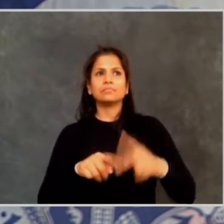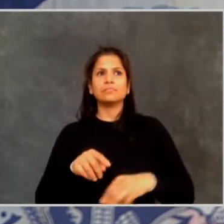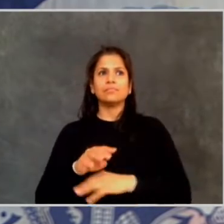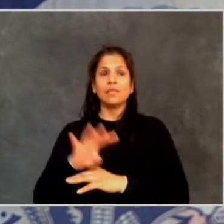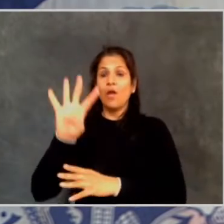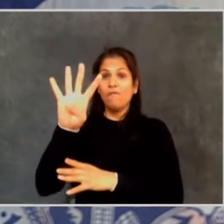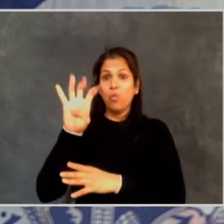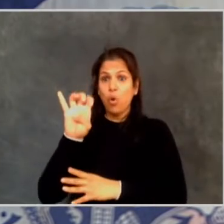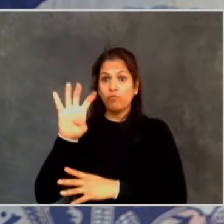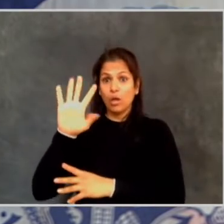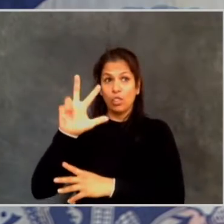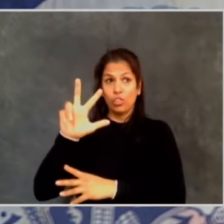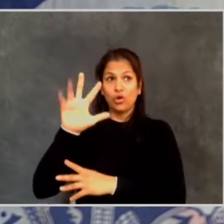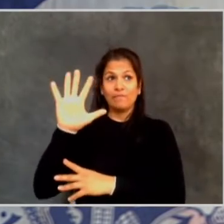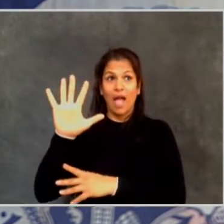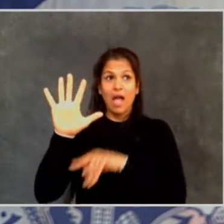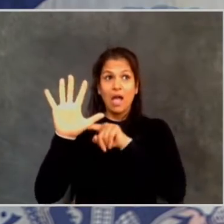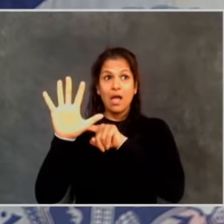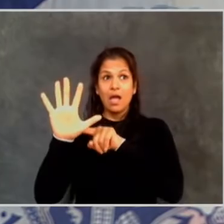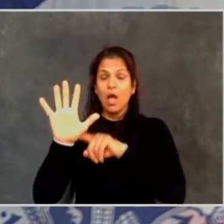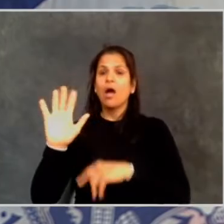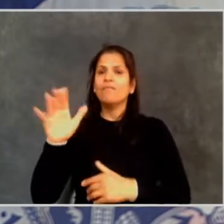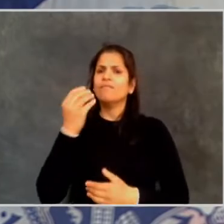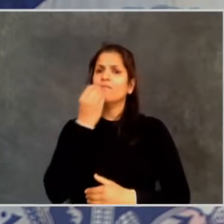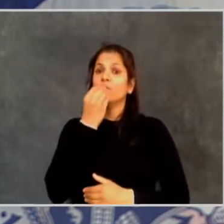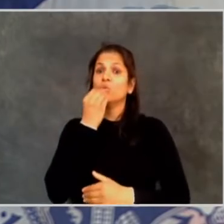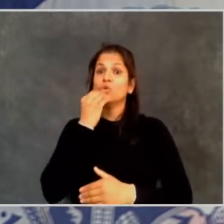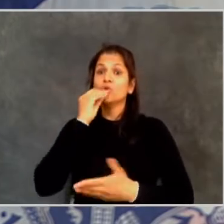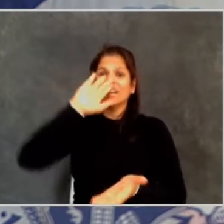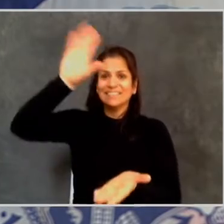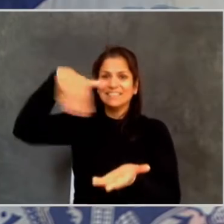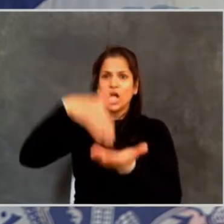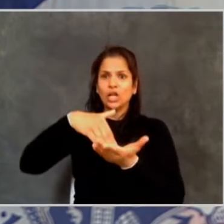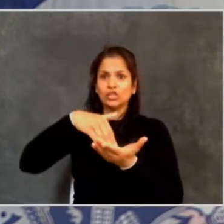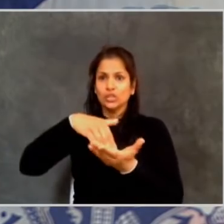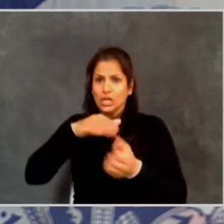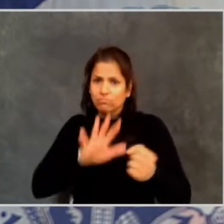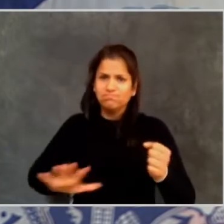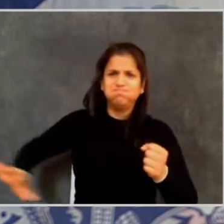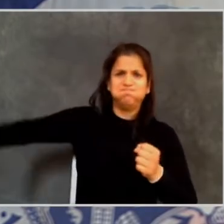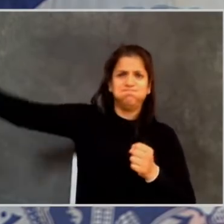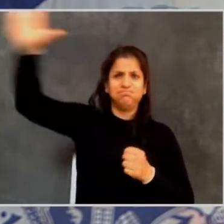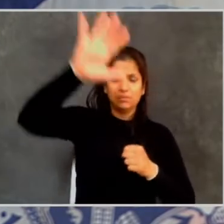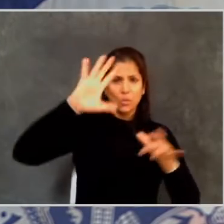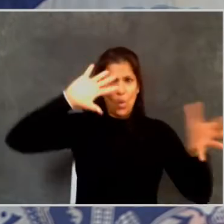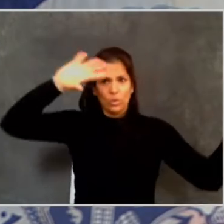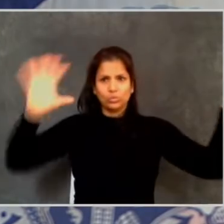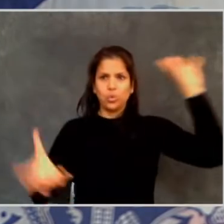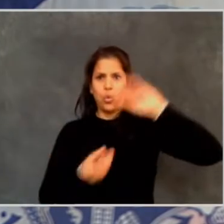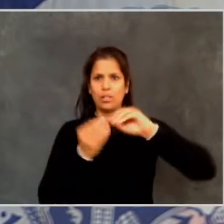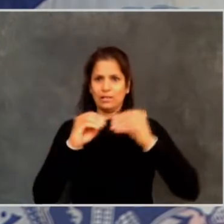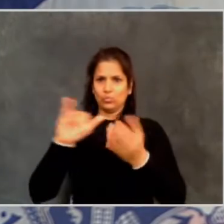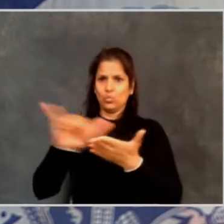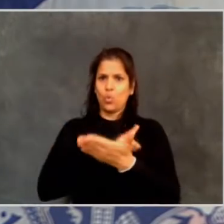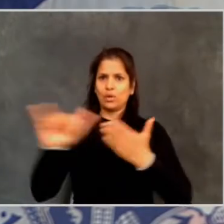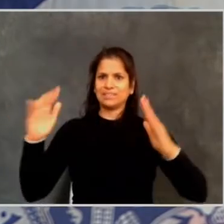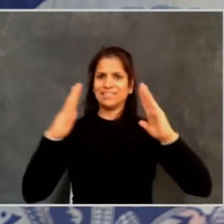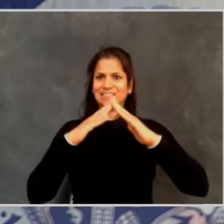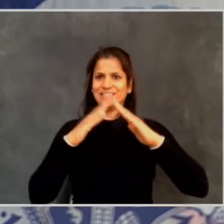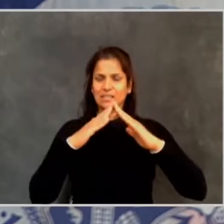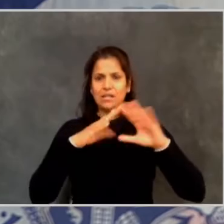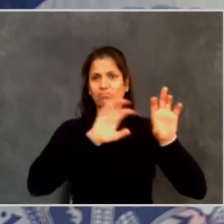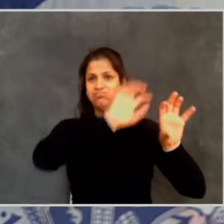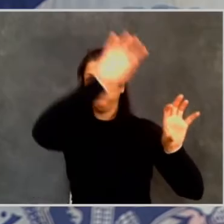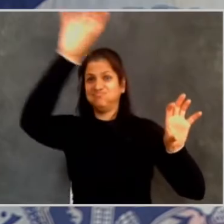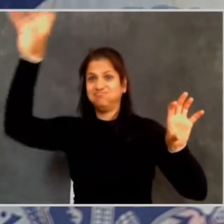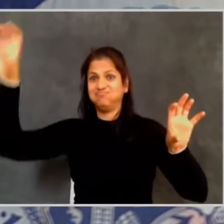members as you have. You can ask for it. If you have a household of 5, you can say, I need breakfast, lunch, and dinner for 5 people, and they will give it to you. It's going to be available